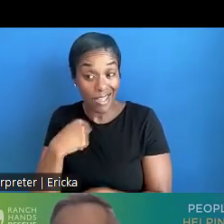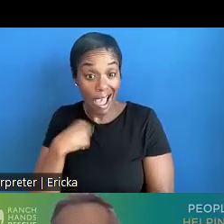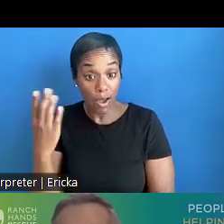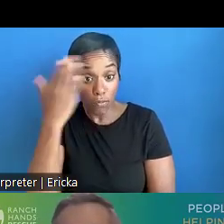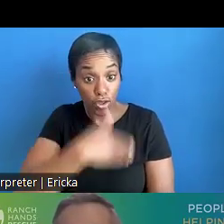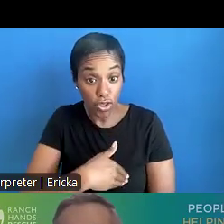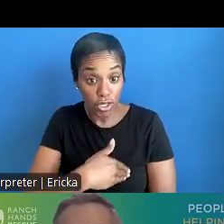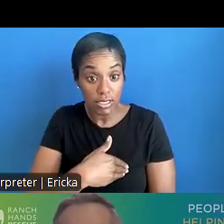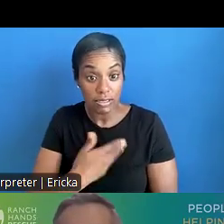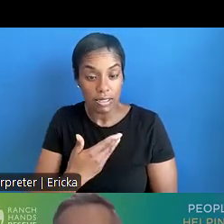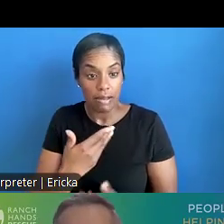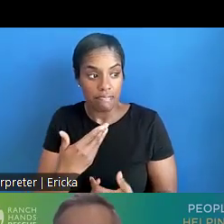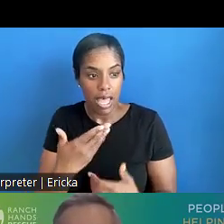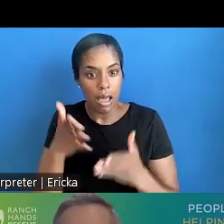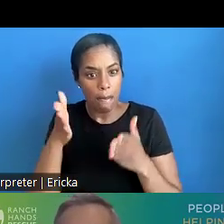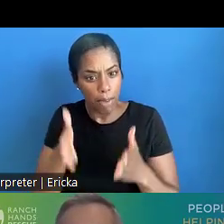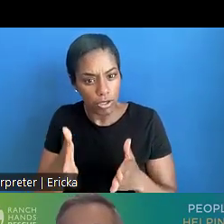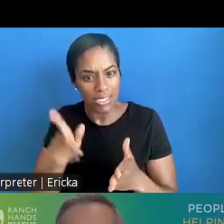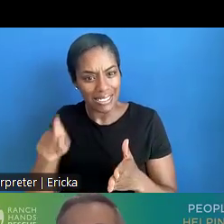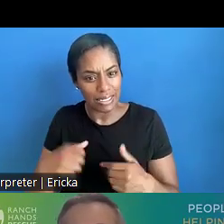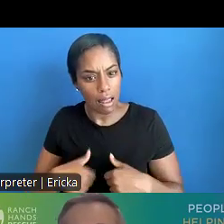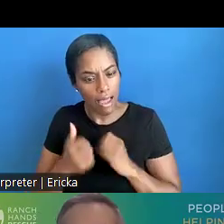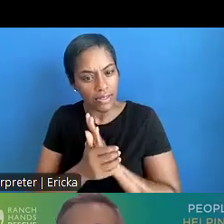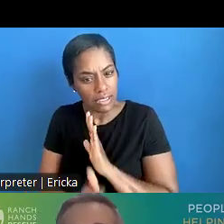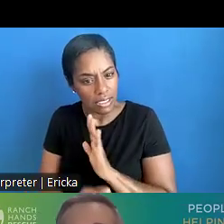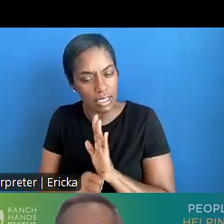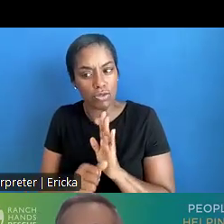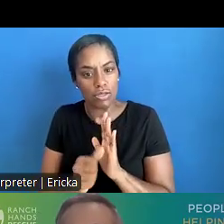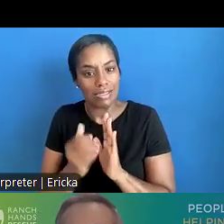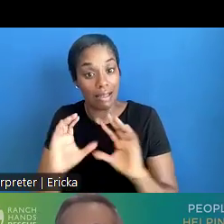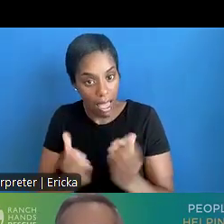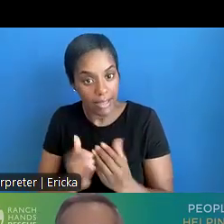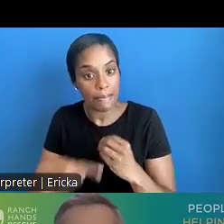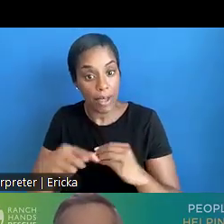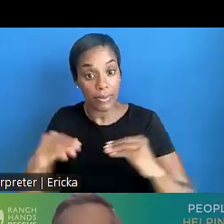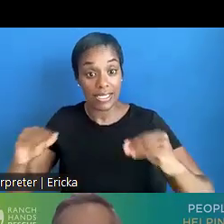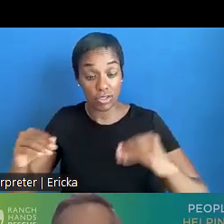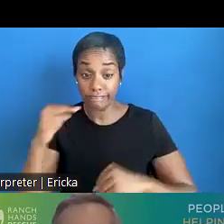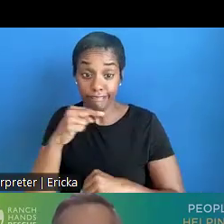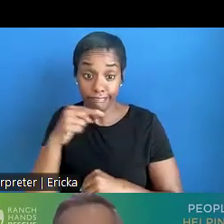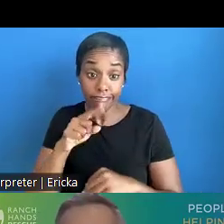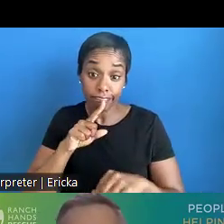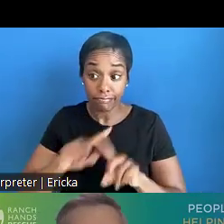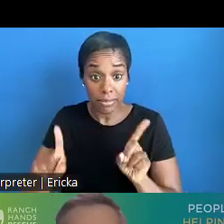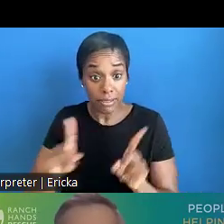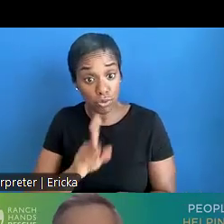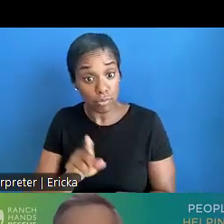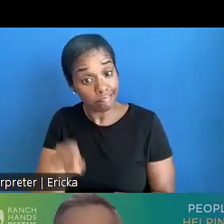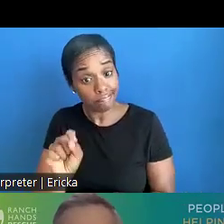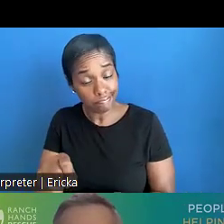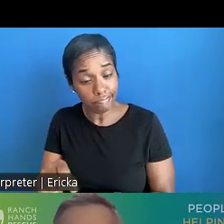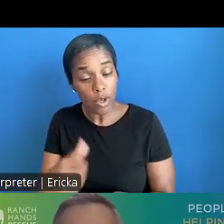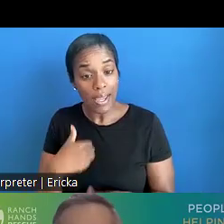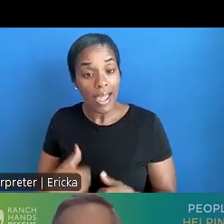that would need, a life skills development course around it. But it is. And so we do life skills around,